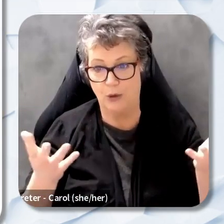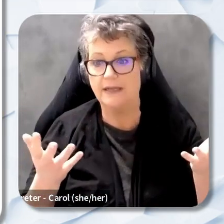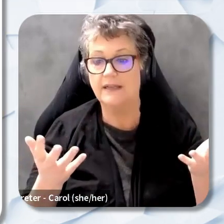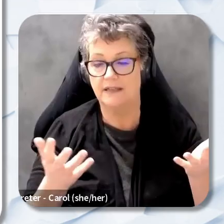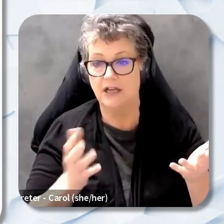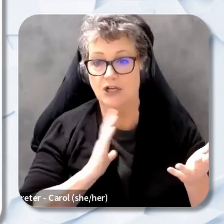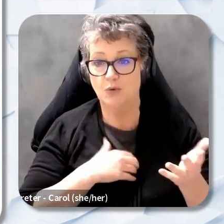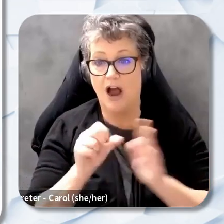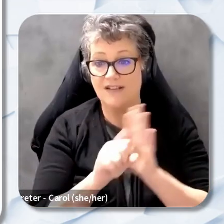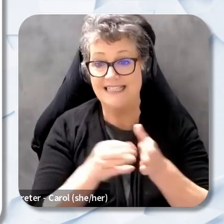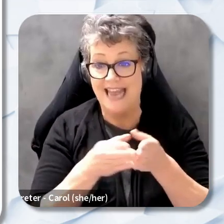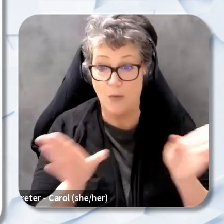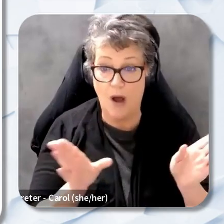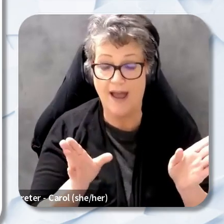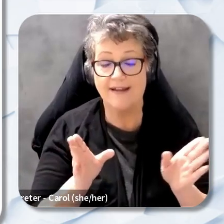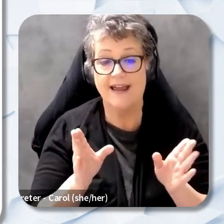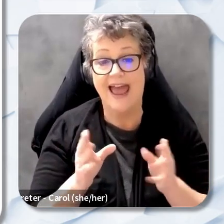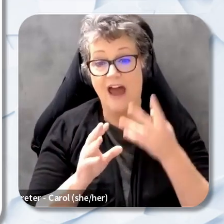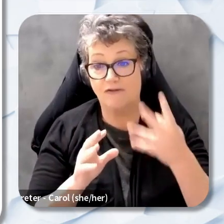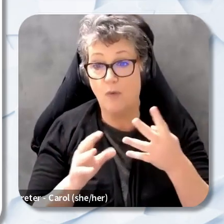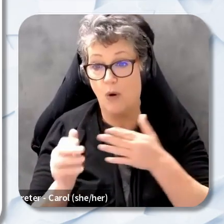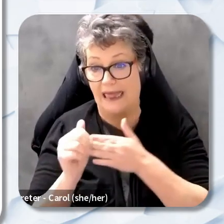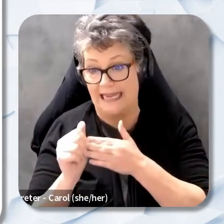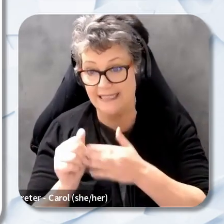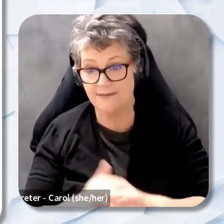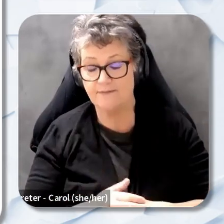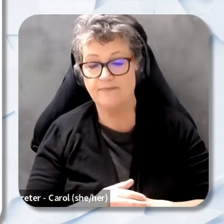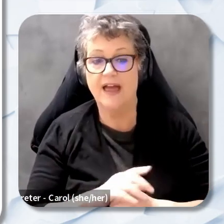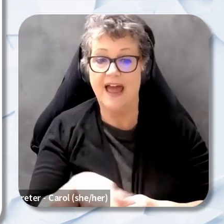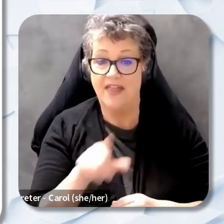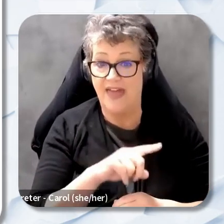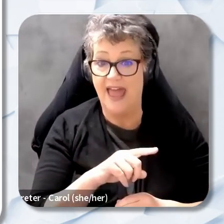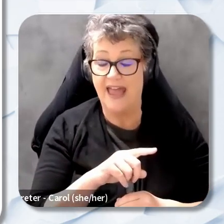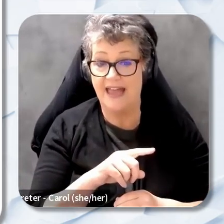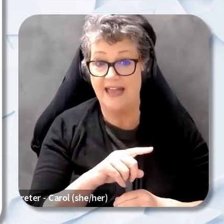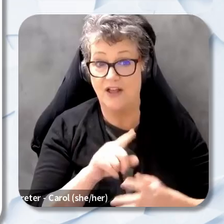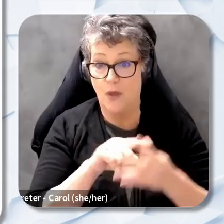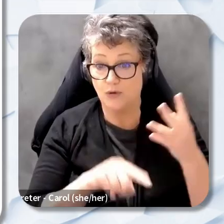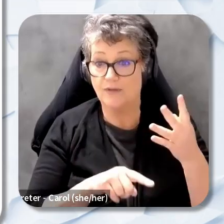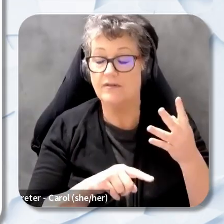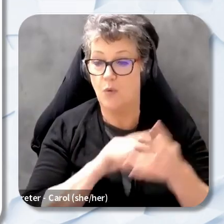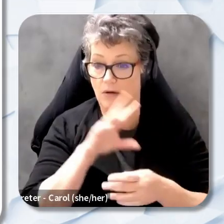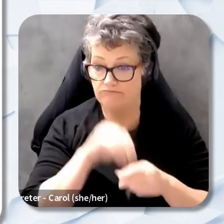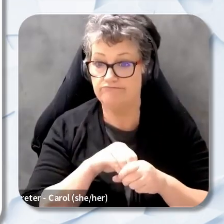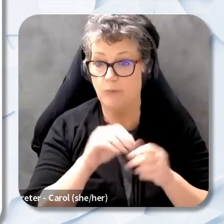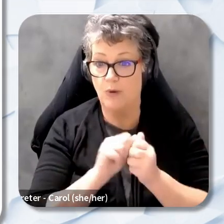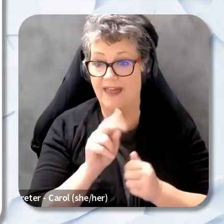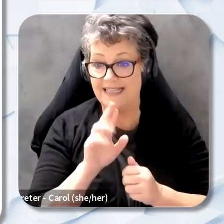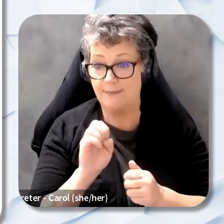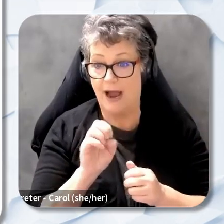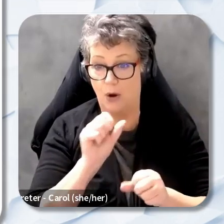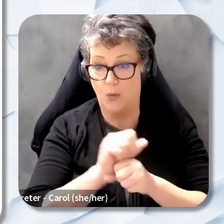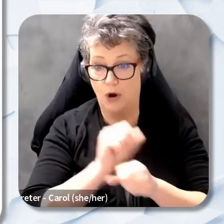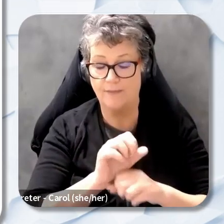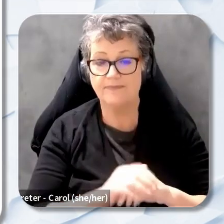our statewide and 4 regional leads. So they are who is engaged in the ASPIRE work.